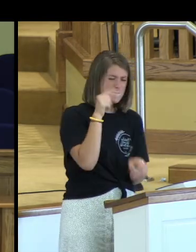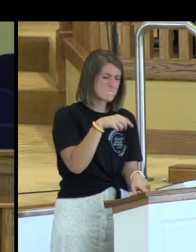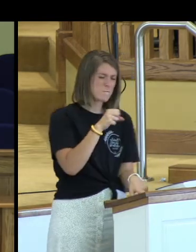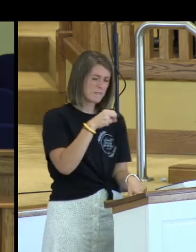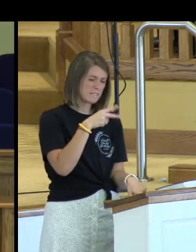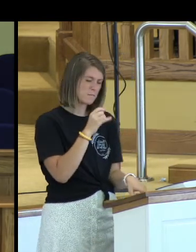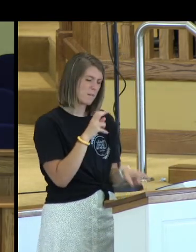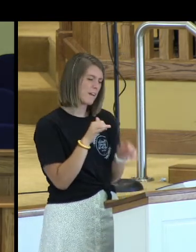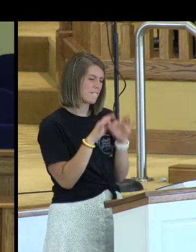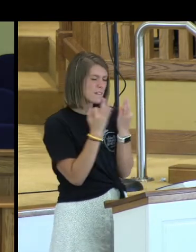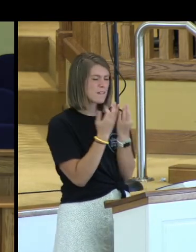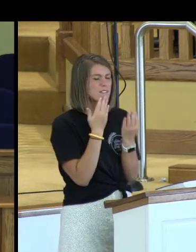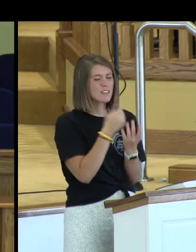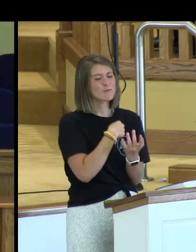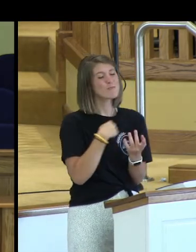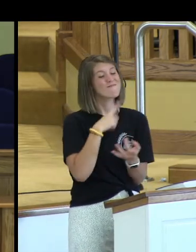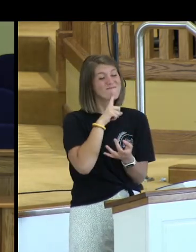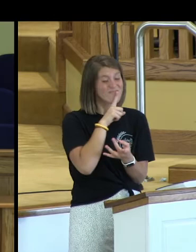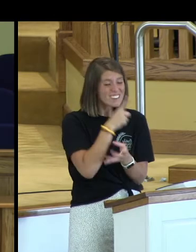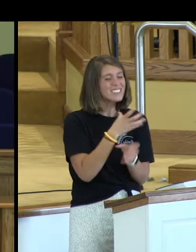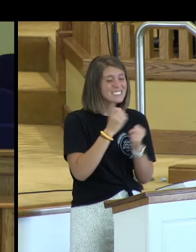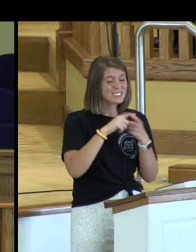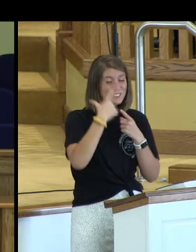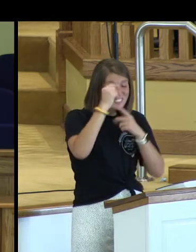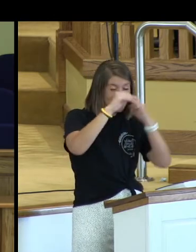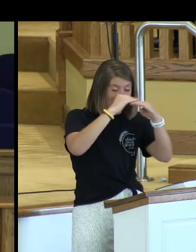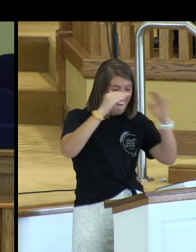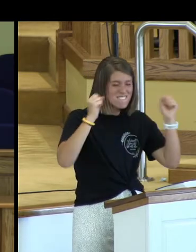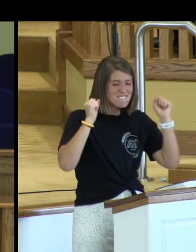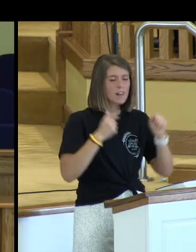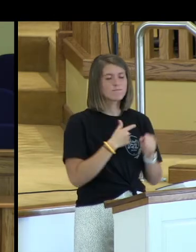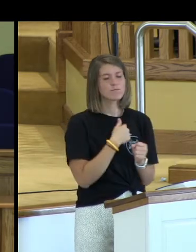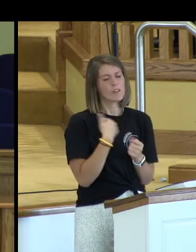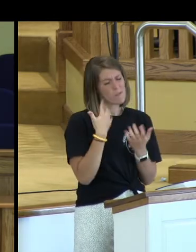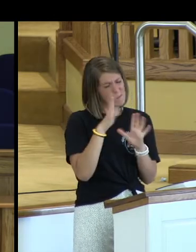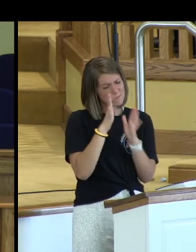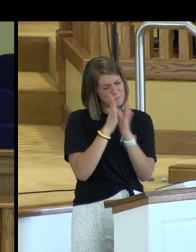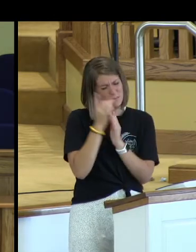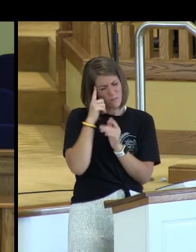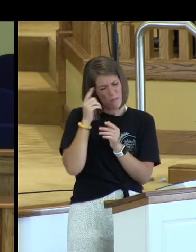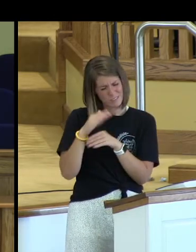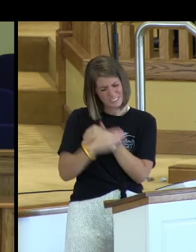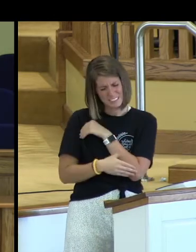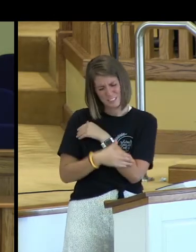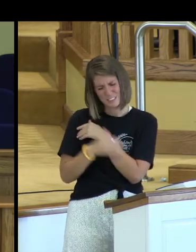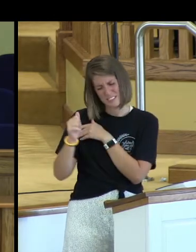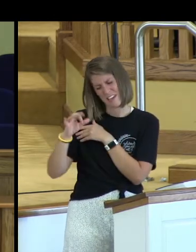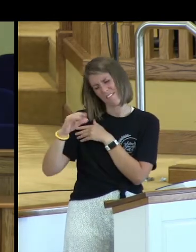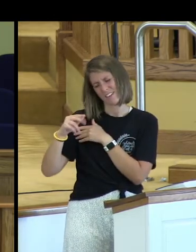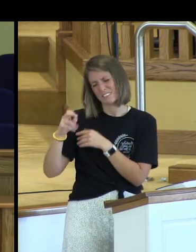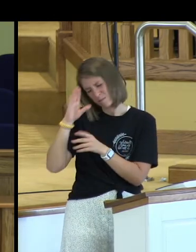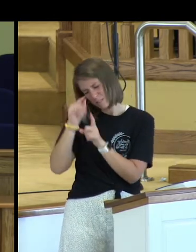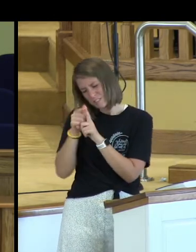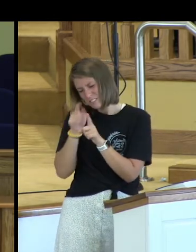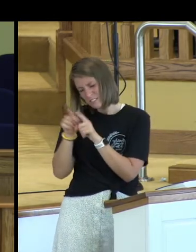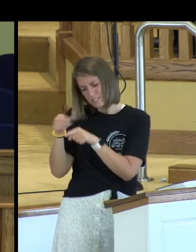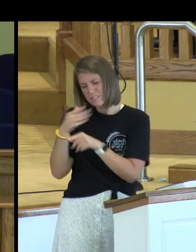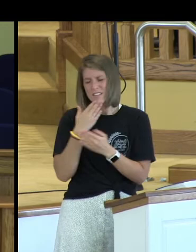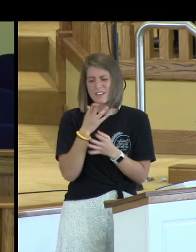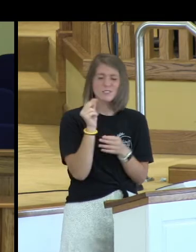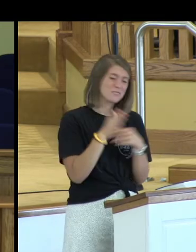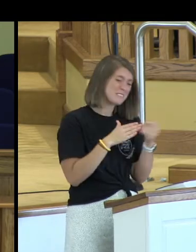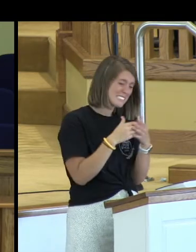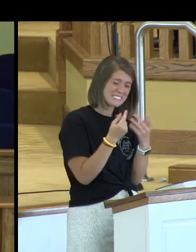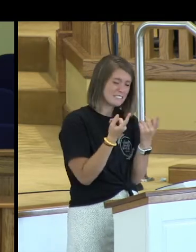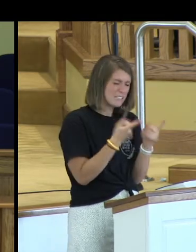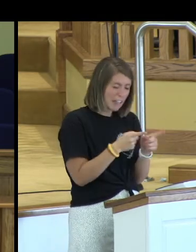Lord, thank you that we really get to go. Lord, as we already prayed about our Afghanistan brothers and sisters, Lord, thankful, so thankful that no matter what